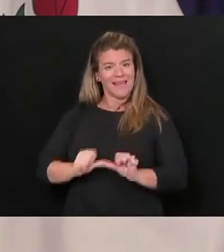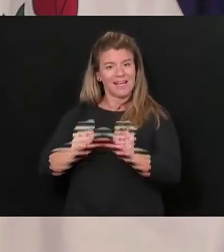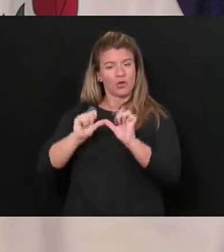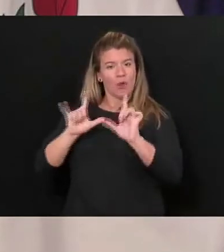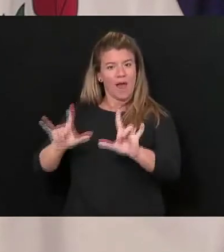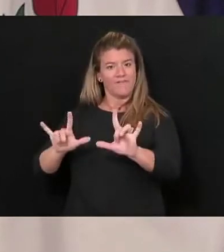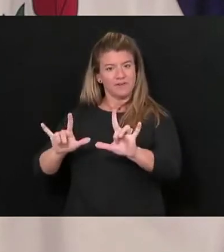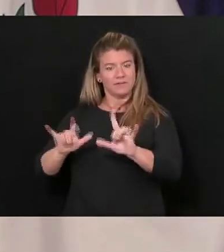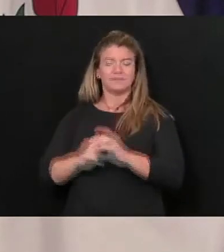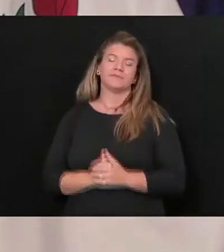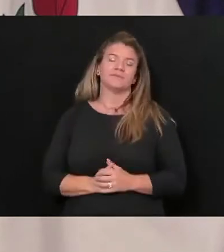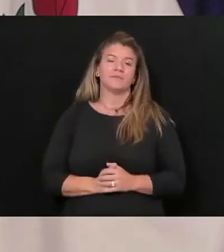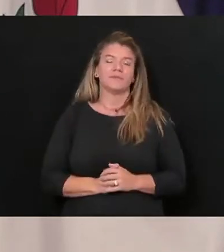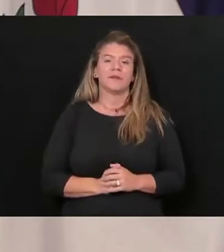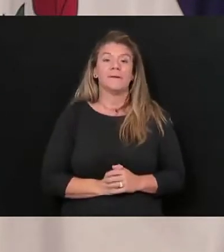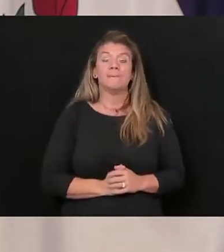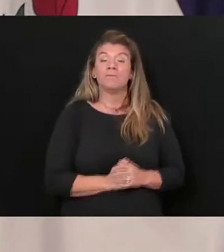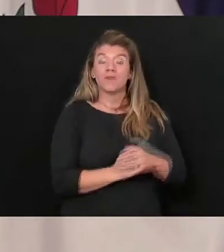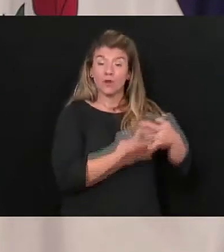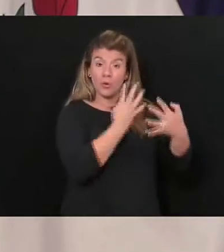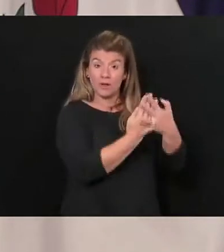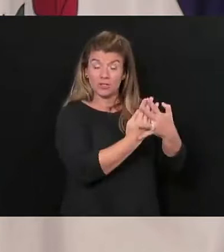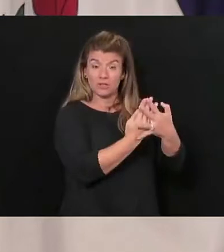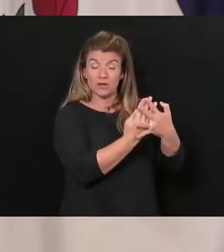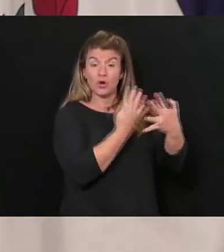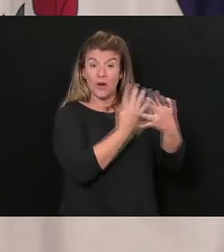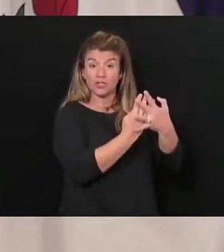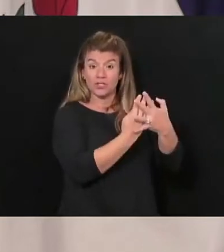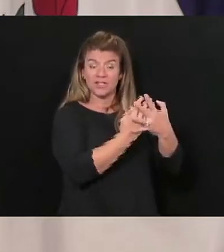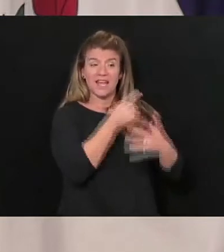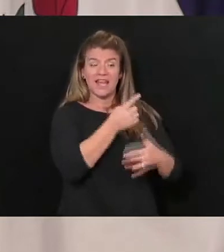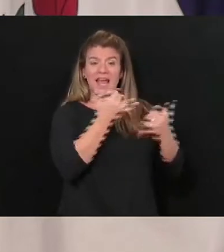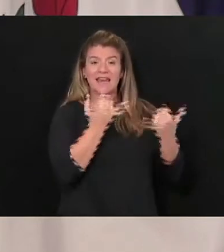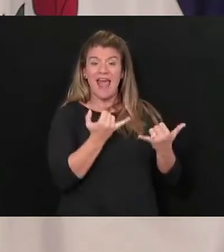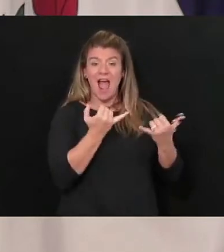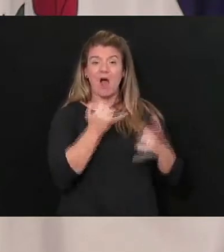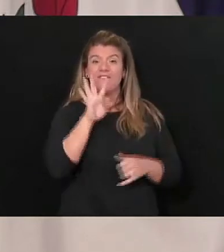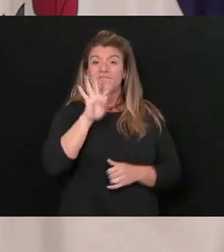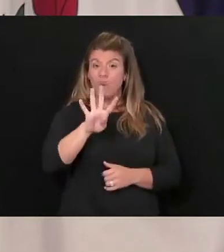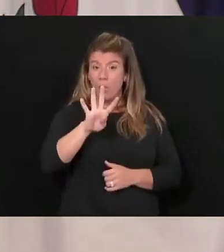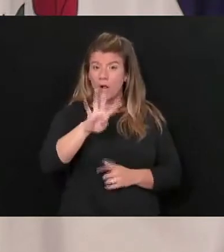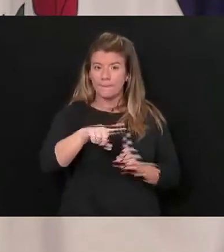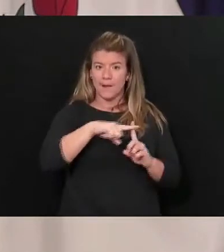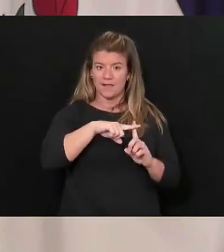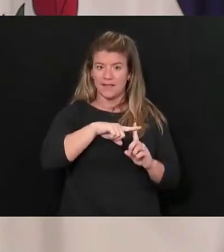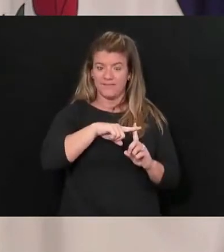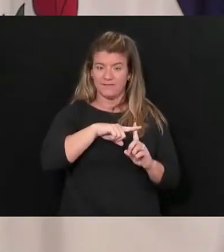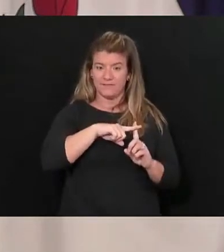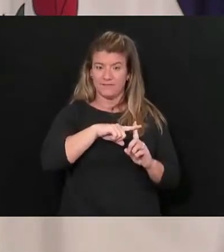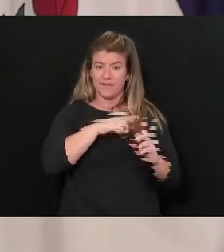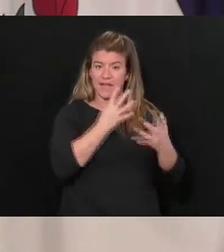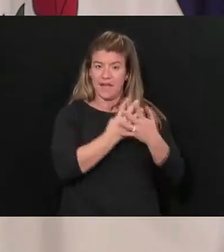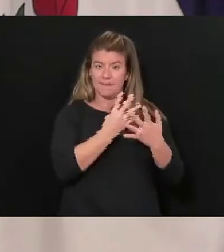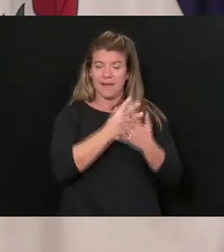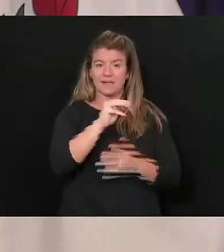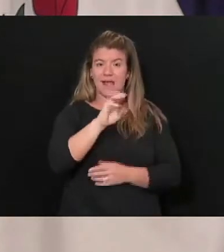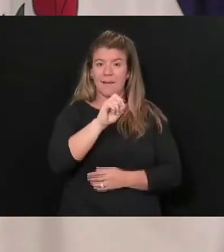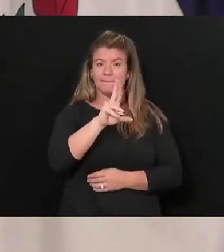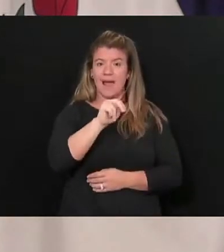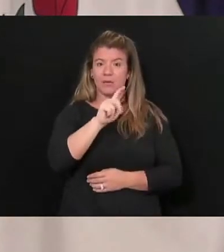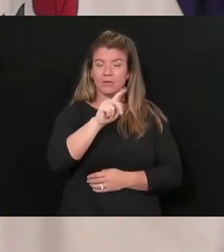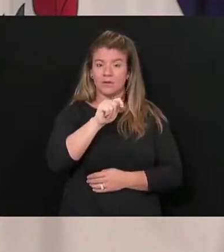standpoint of corrections, the corrections update, we're down to just 4 positive inmates now at Mount Olive. We